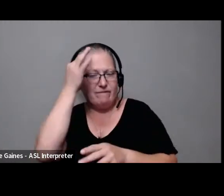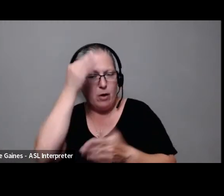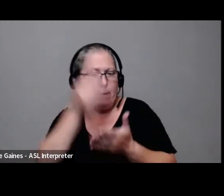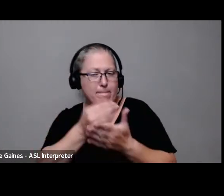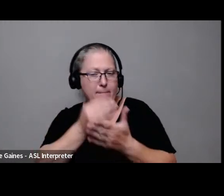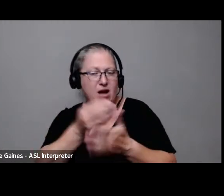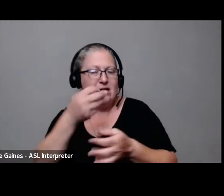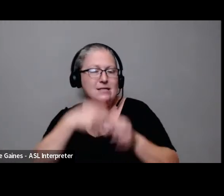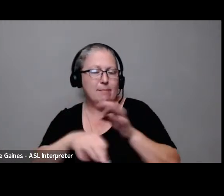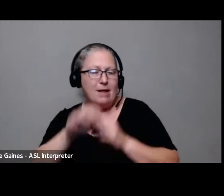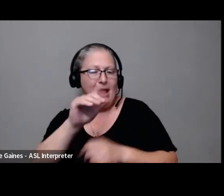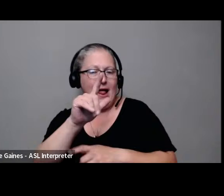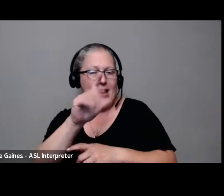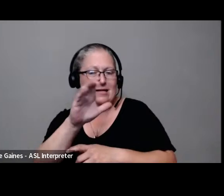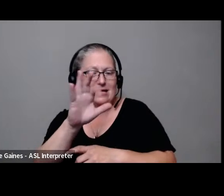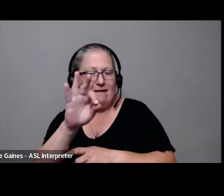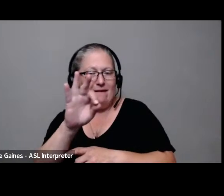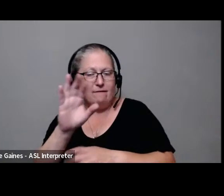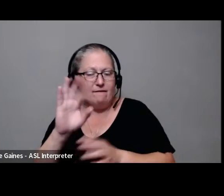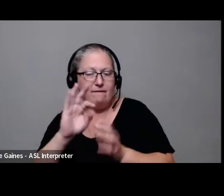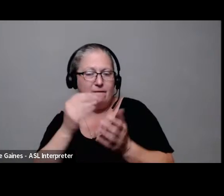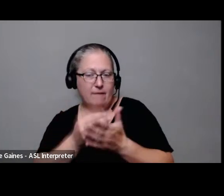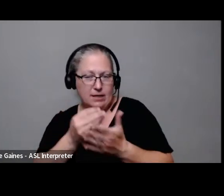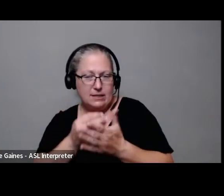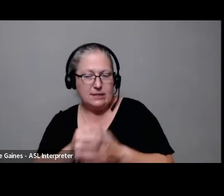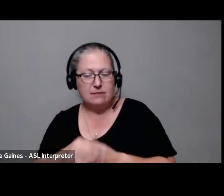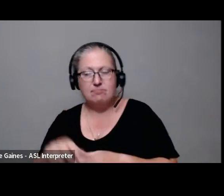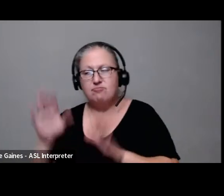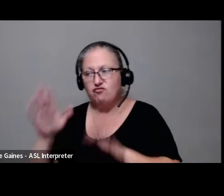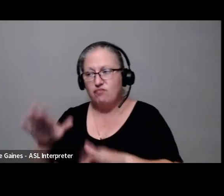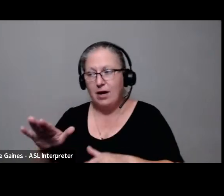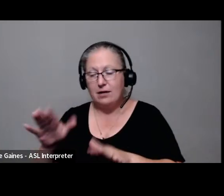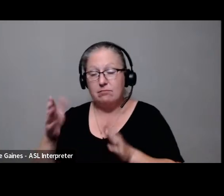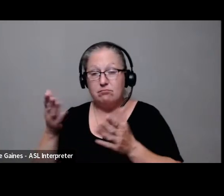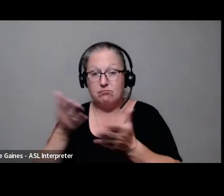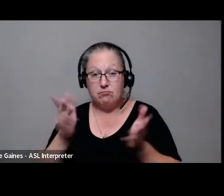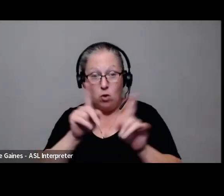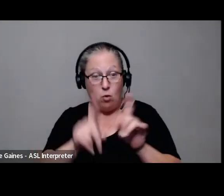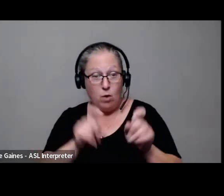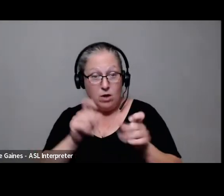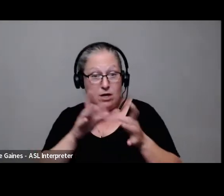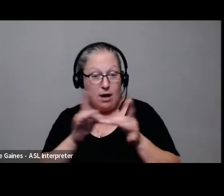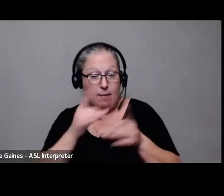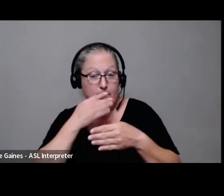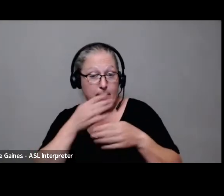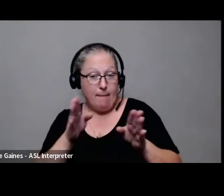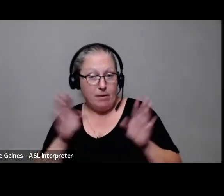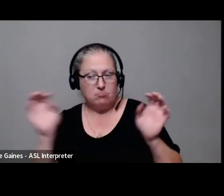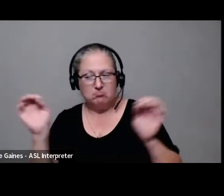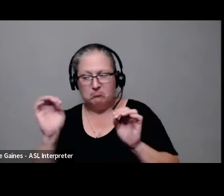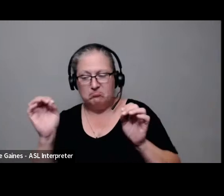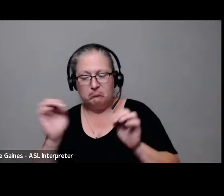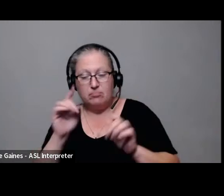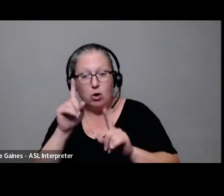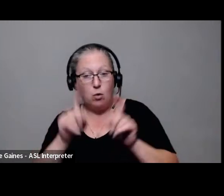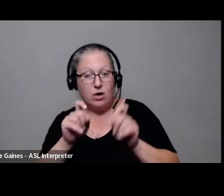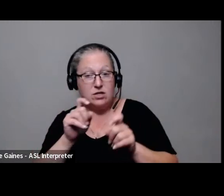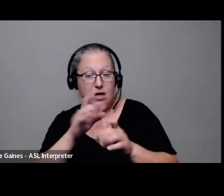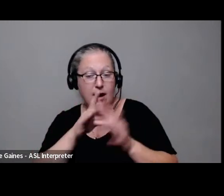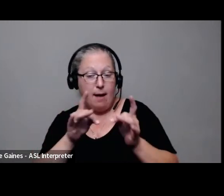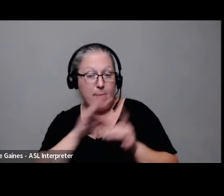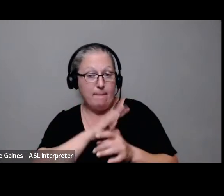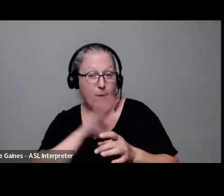supplement the LCFF funds. great. Okay. Any questions, comments from the public? None. Questions or comments from the